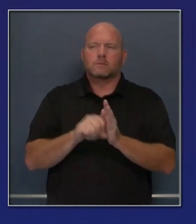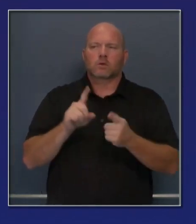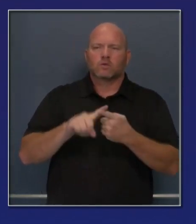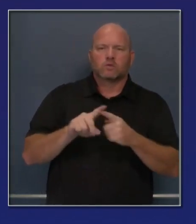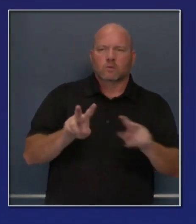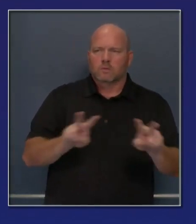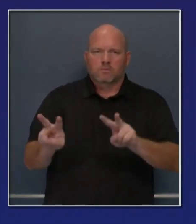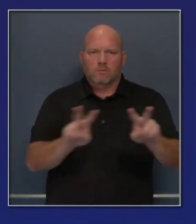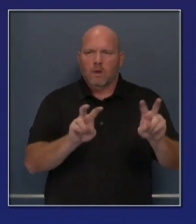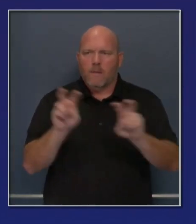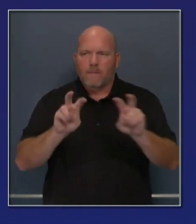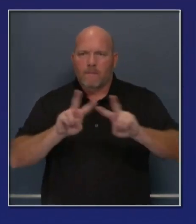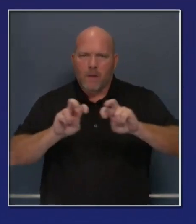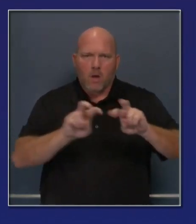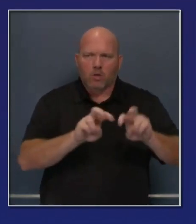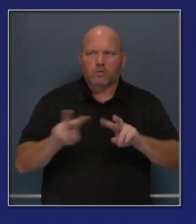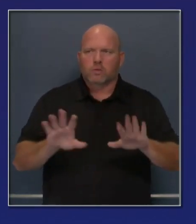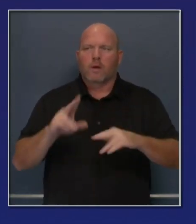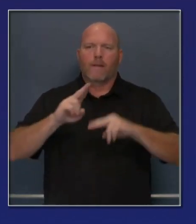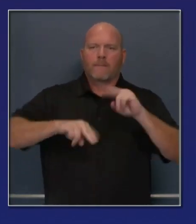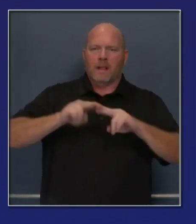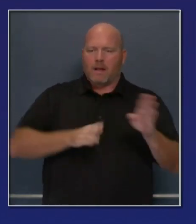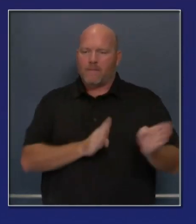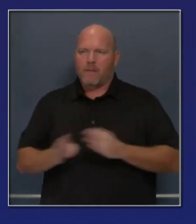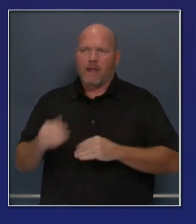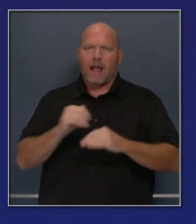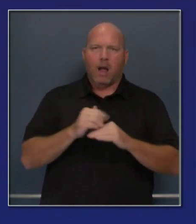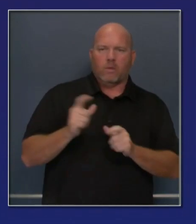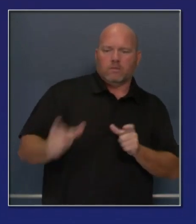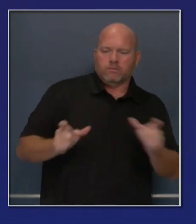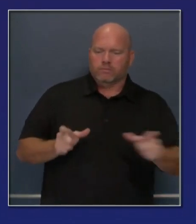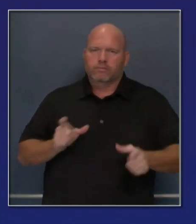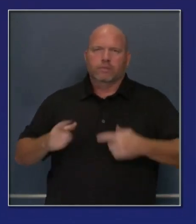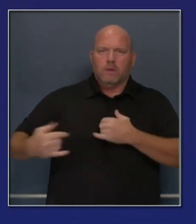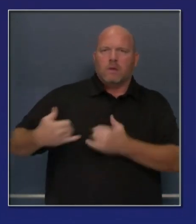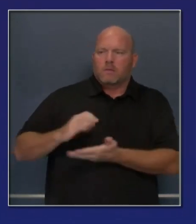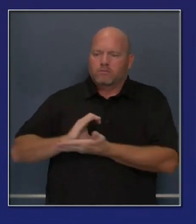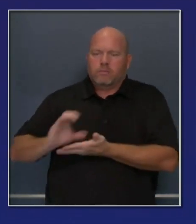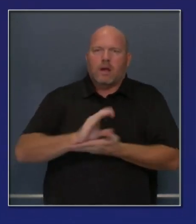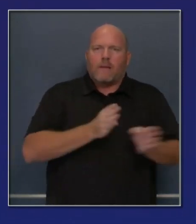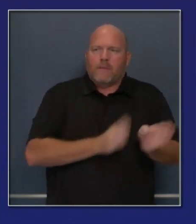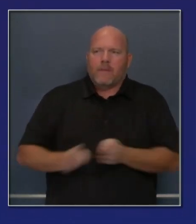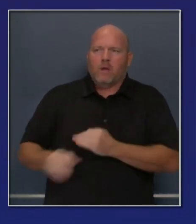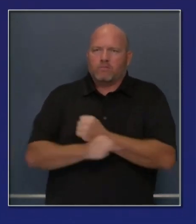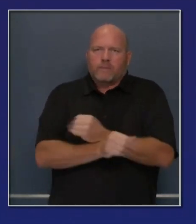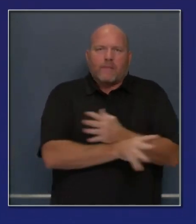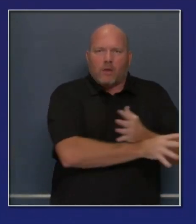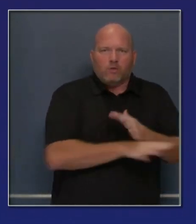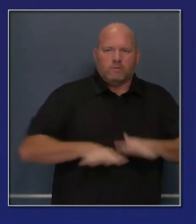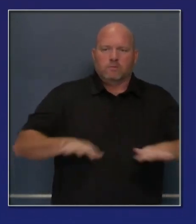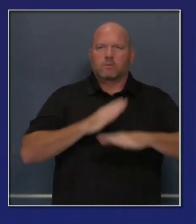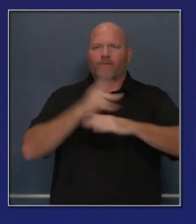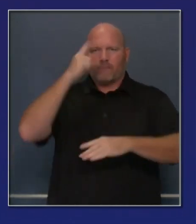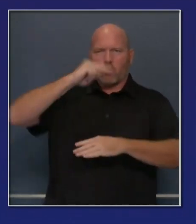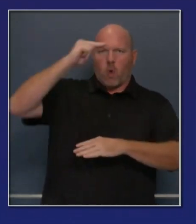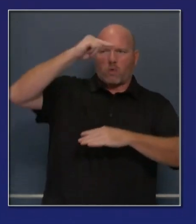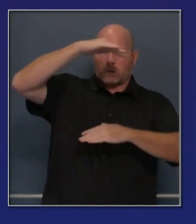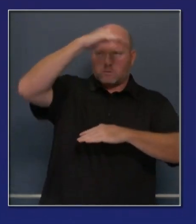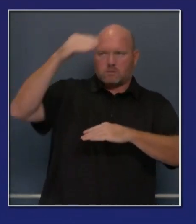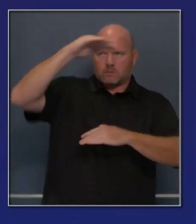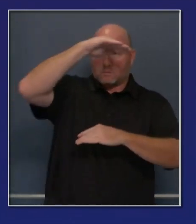assets and really building the conditions to hold the line on the northern part so we can hold this 1+ million acre